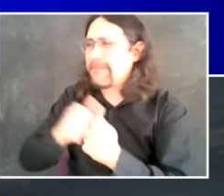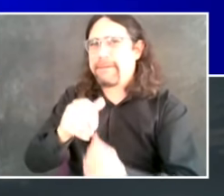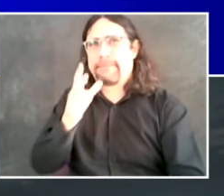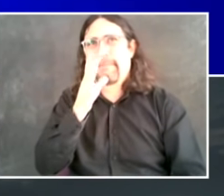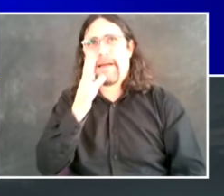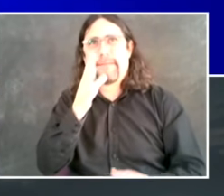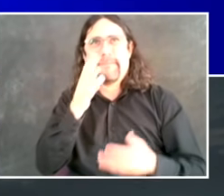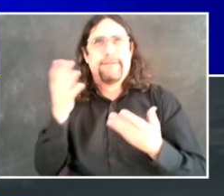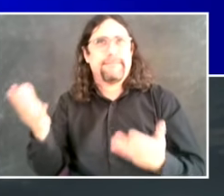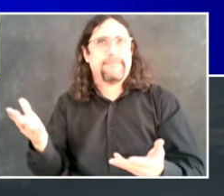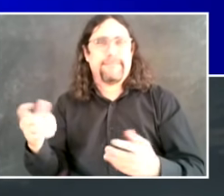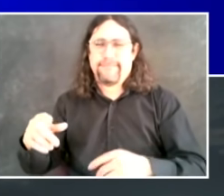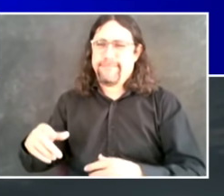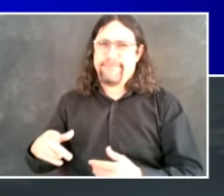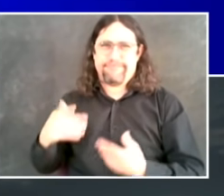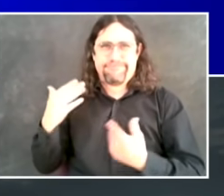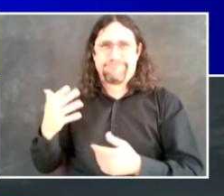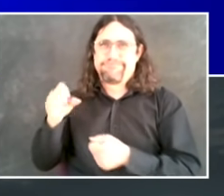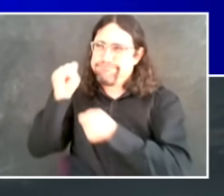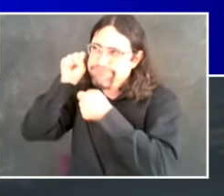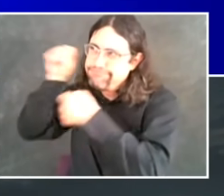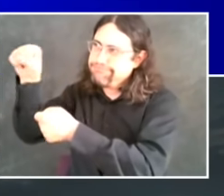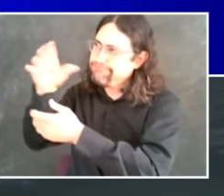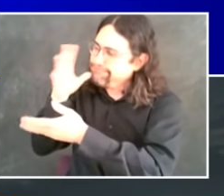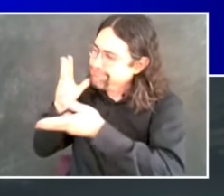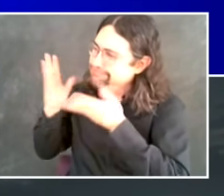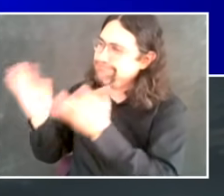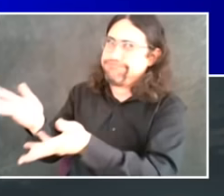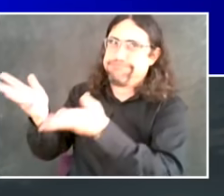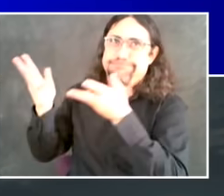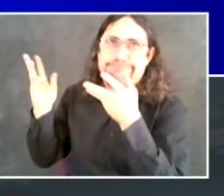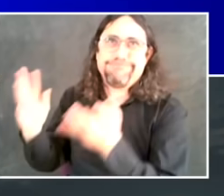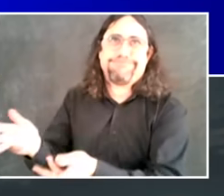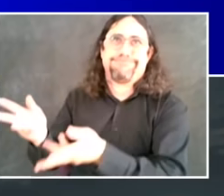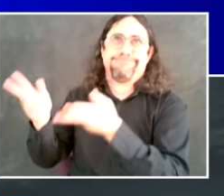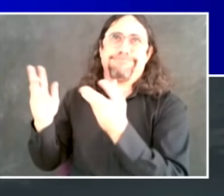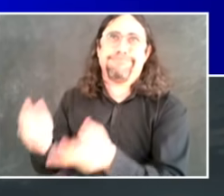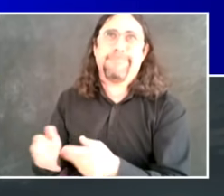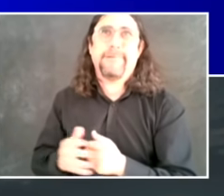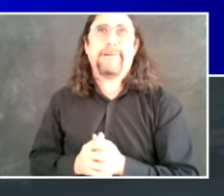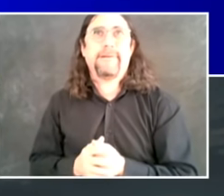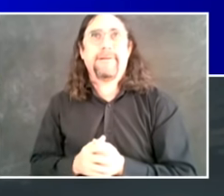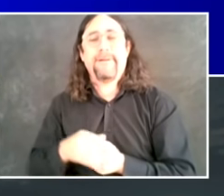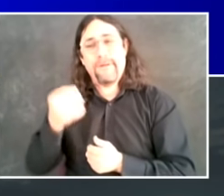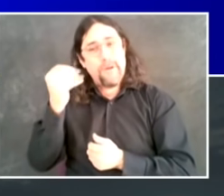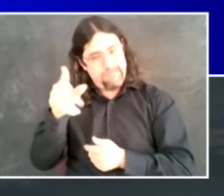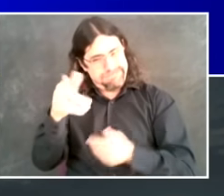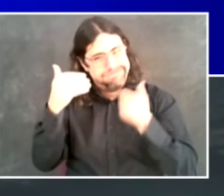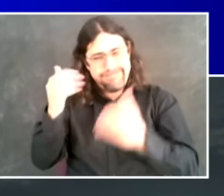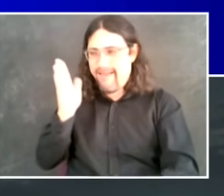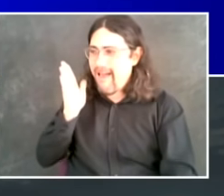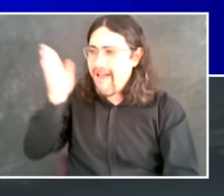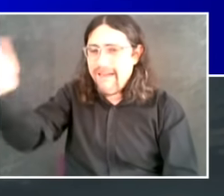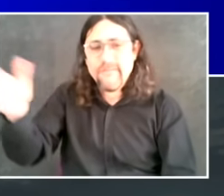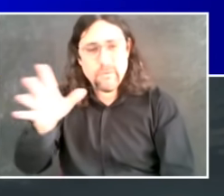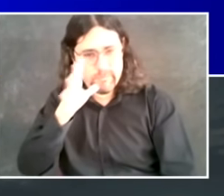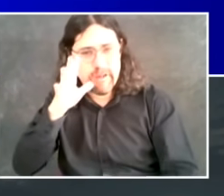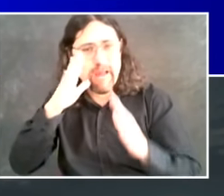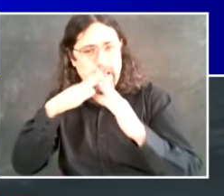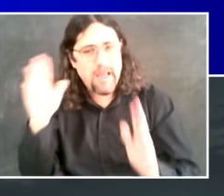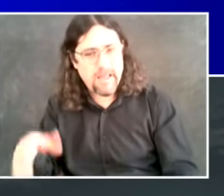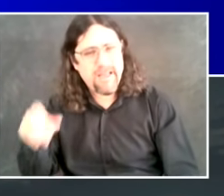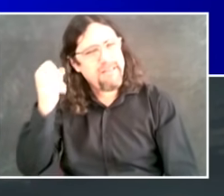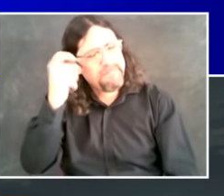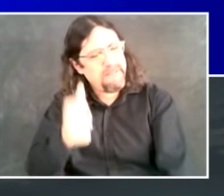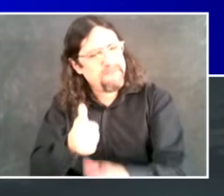outside mom's house and wave from the sidewalk. You can do all sorts of things. But let's remember how important social distancing is for